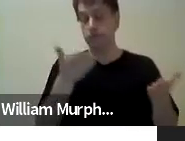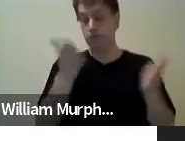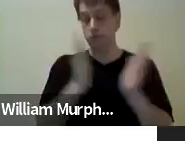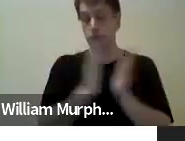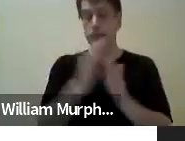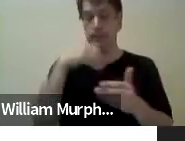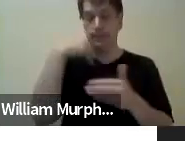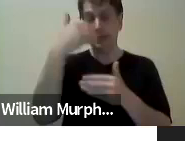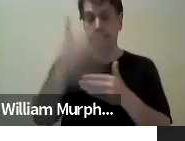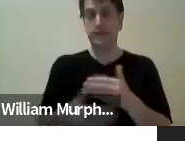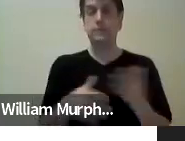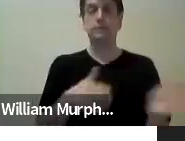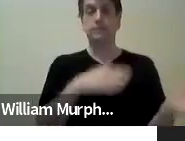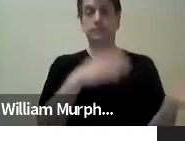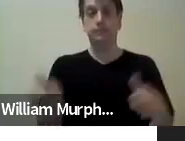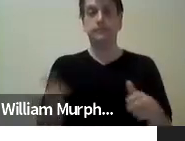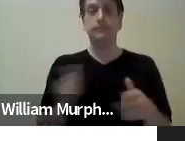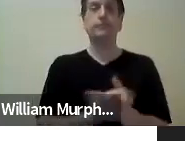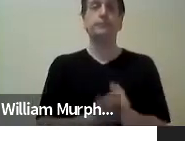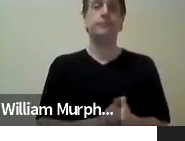Next slide.